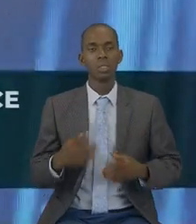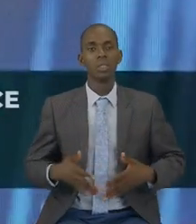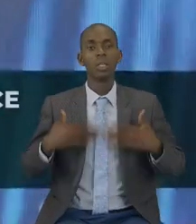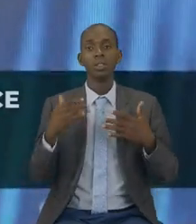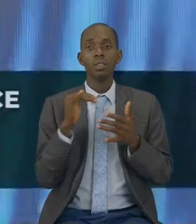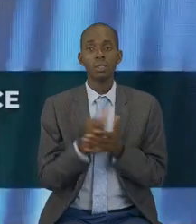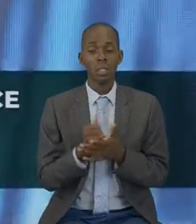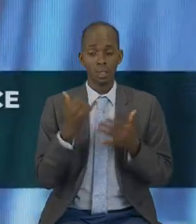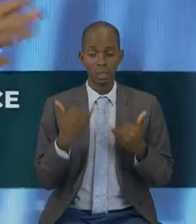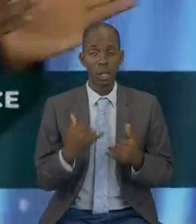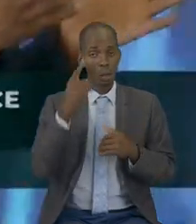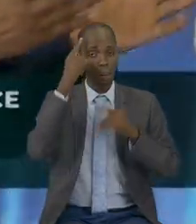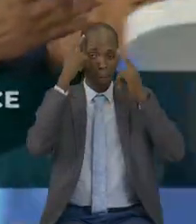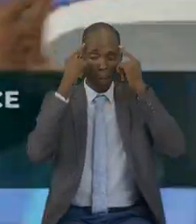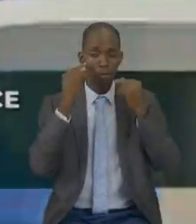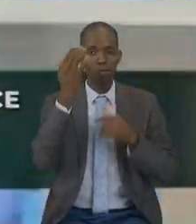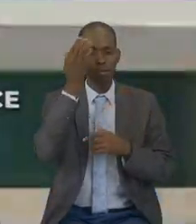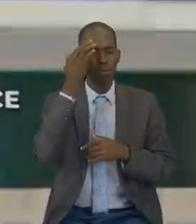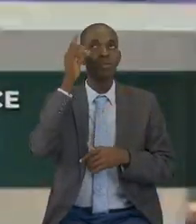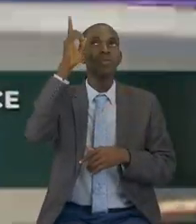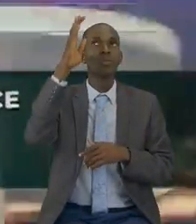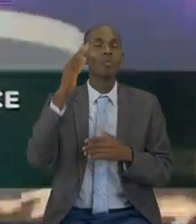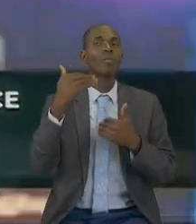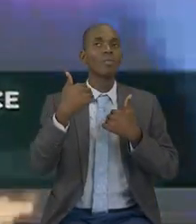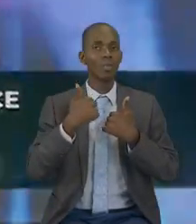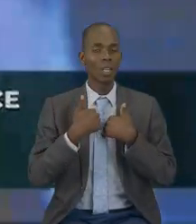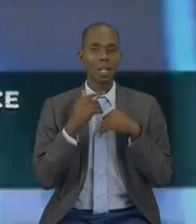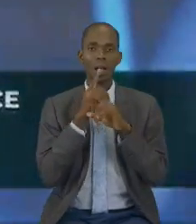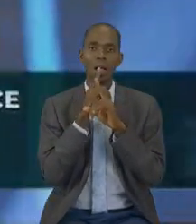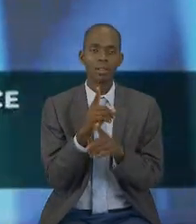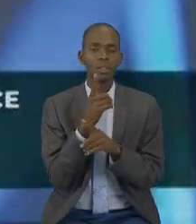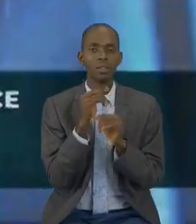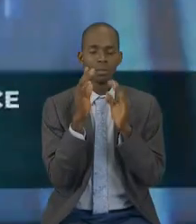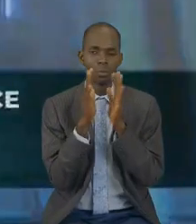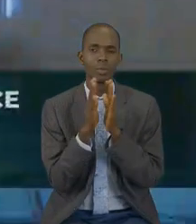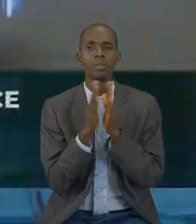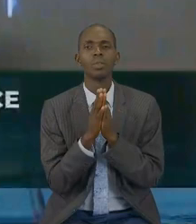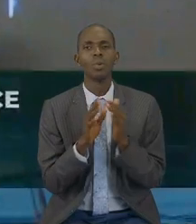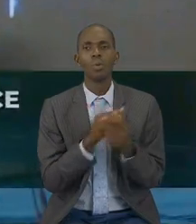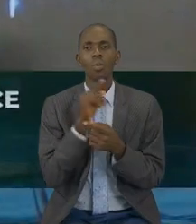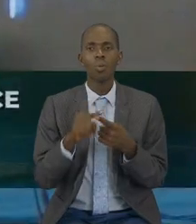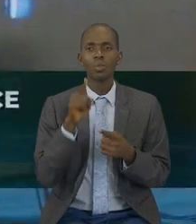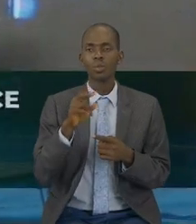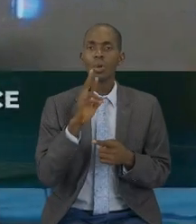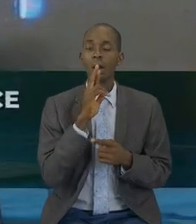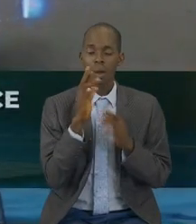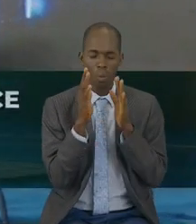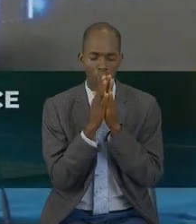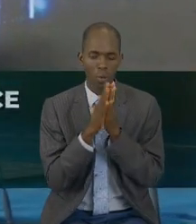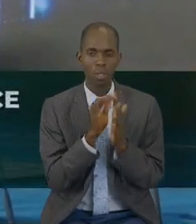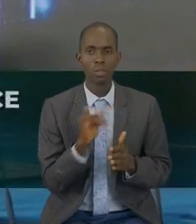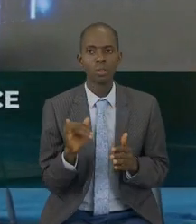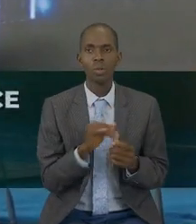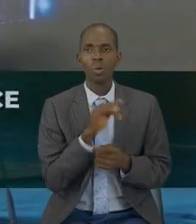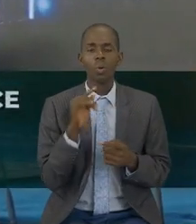now he knew that God has answered the prayer. When you are praying, when do